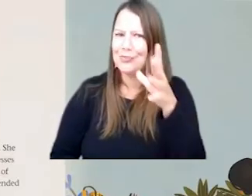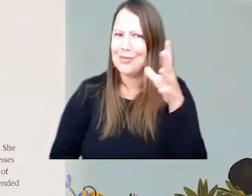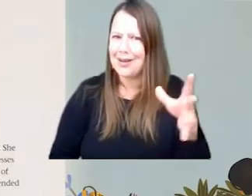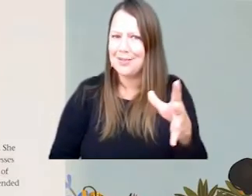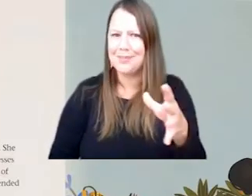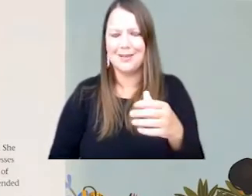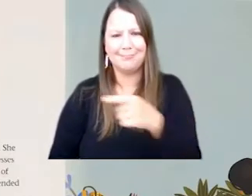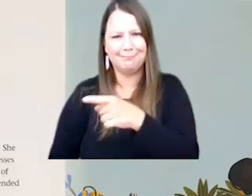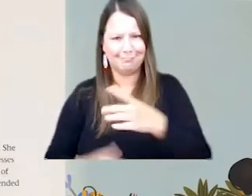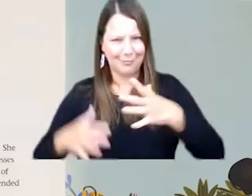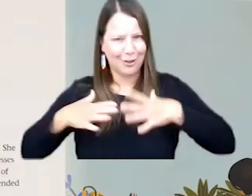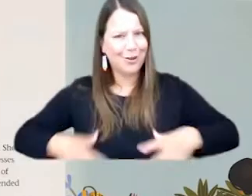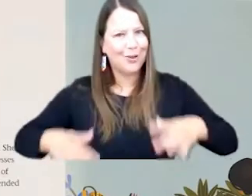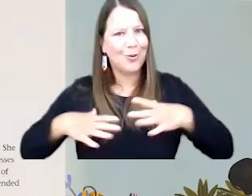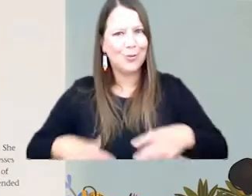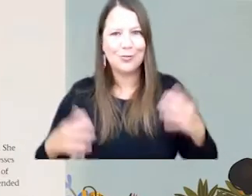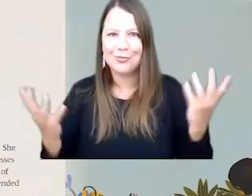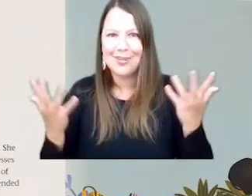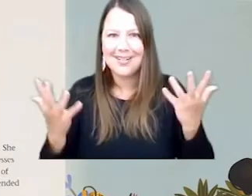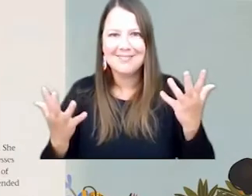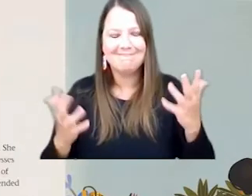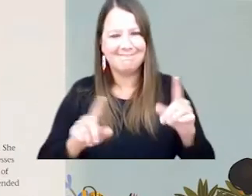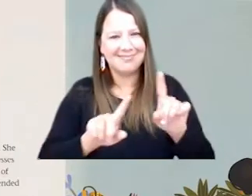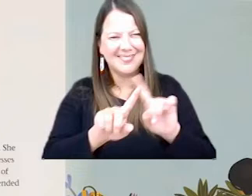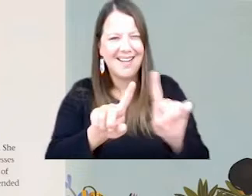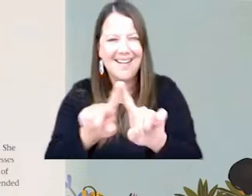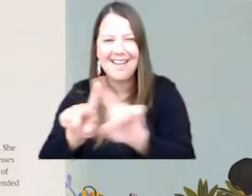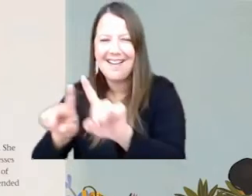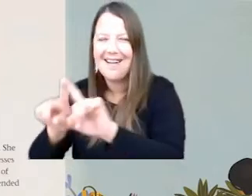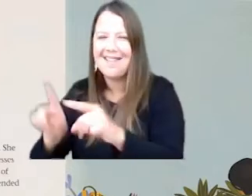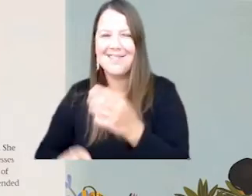She always wears colorful clothes.